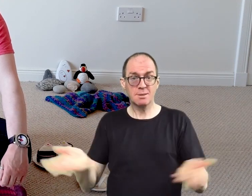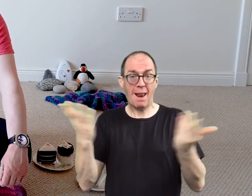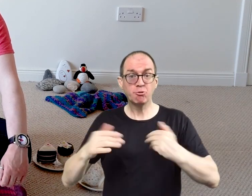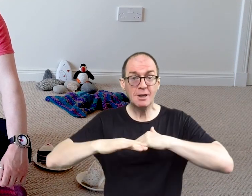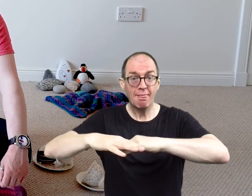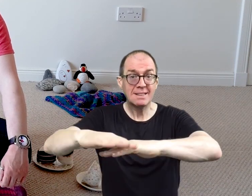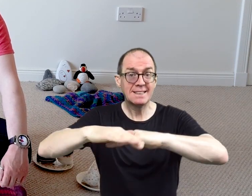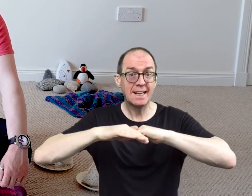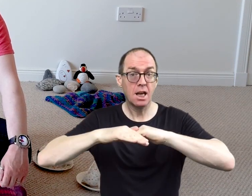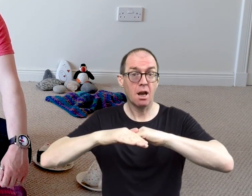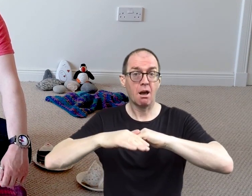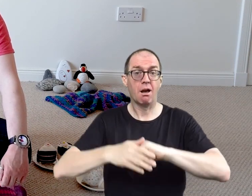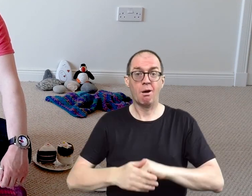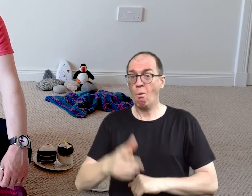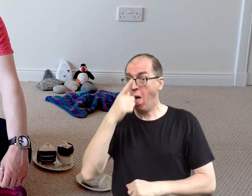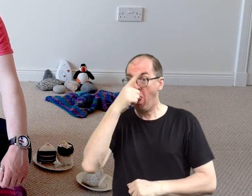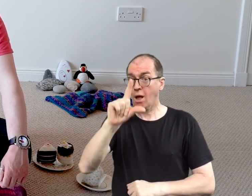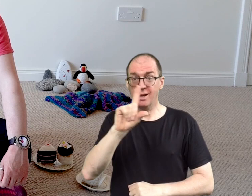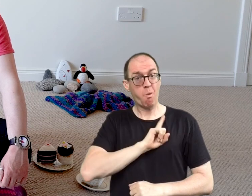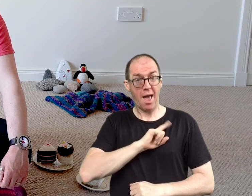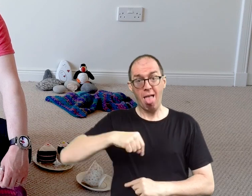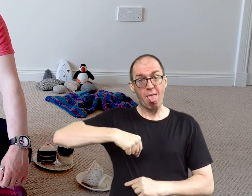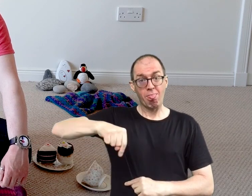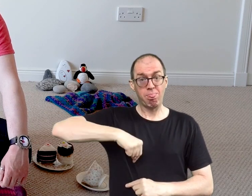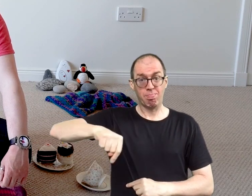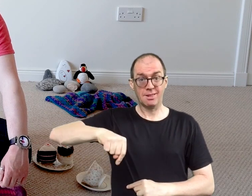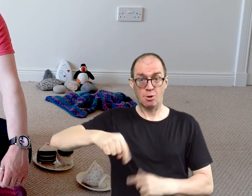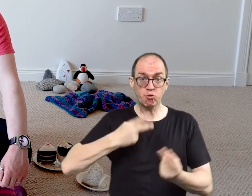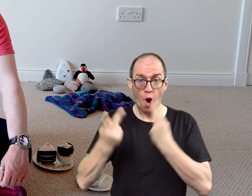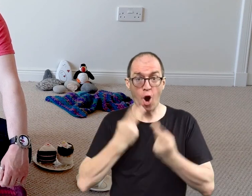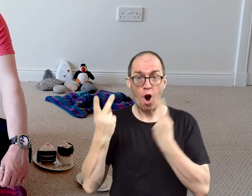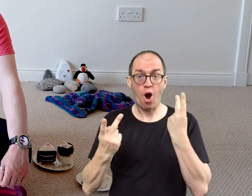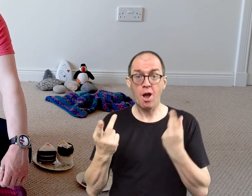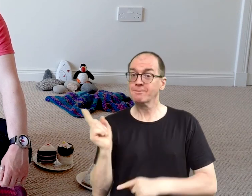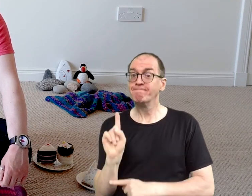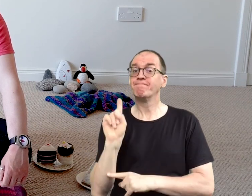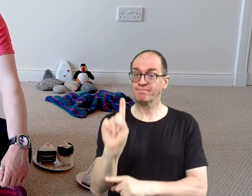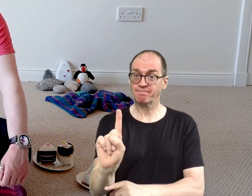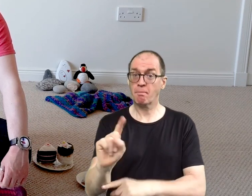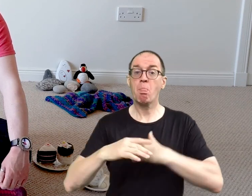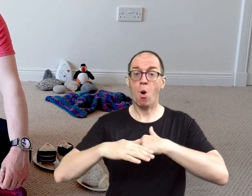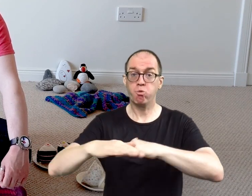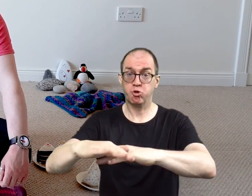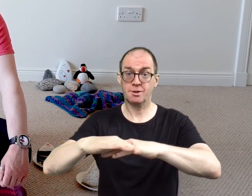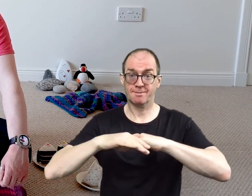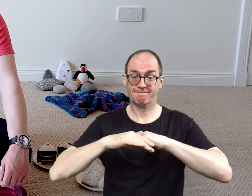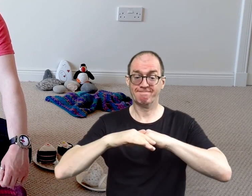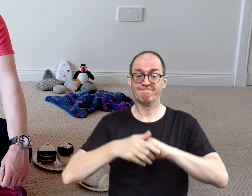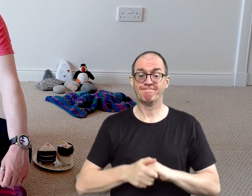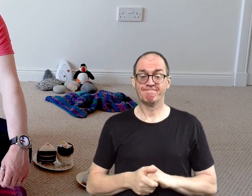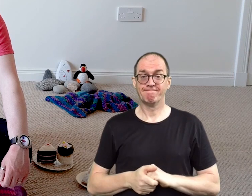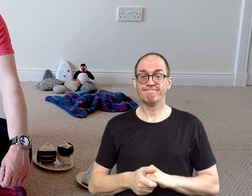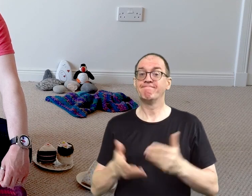in the sea. Don't you? Well, I'm in luck, because today's song is called Down by the